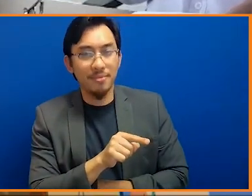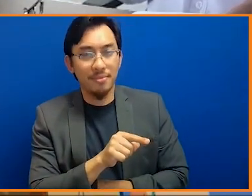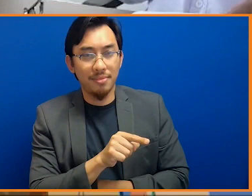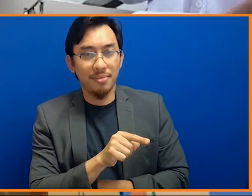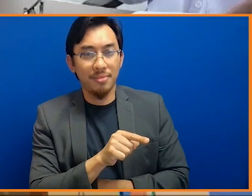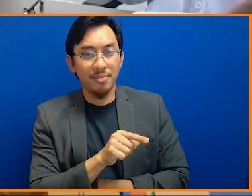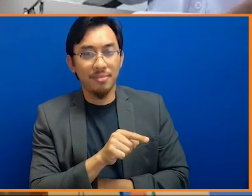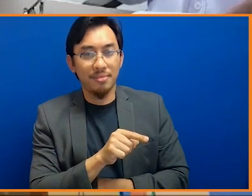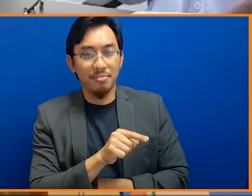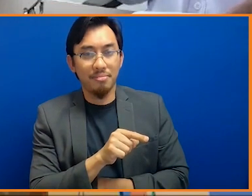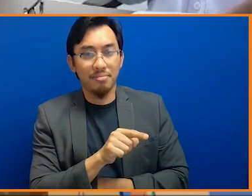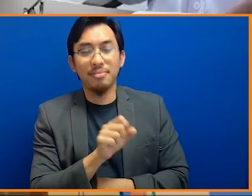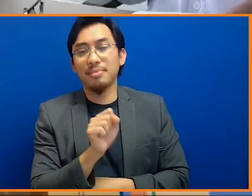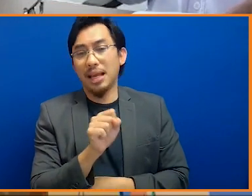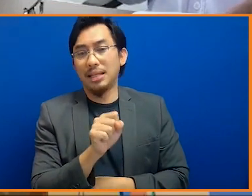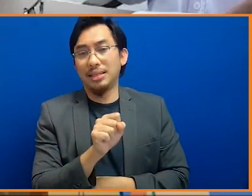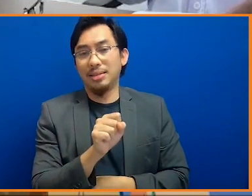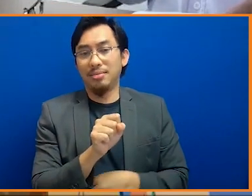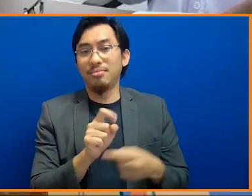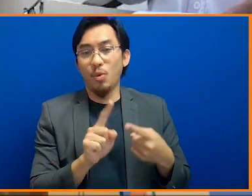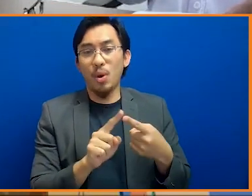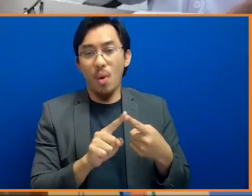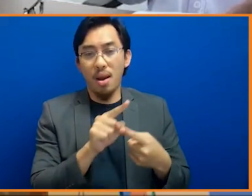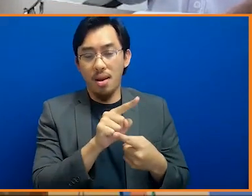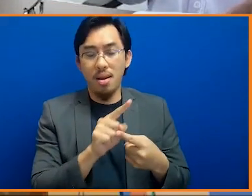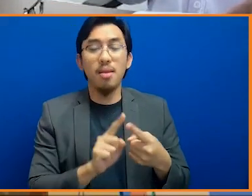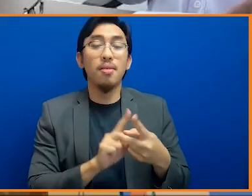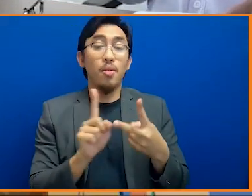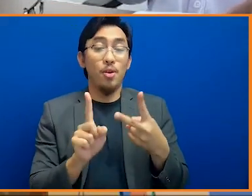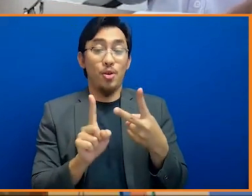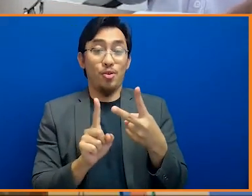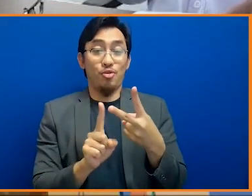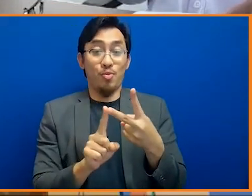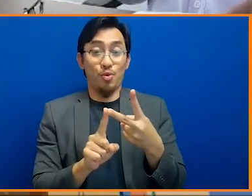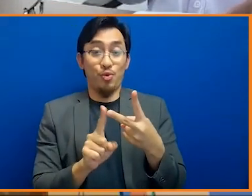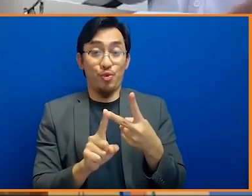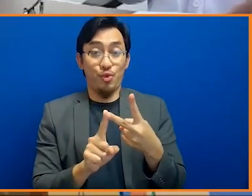public buildings. That's number one. Number two is